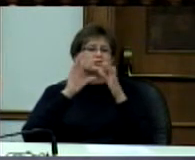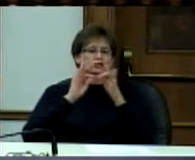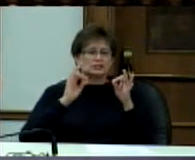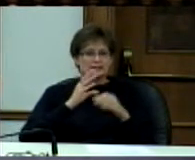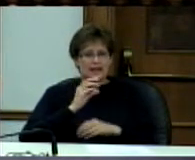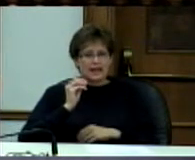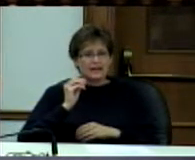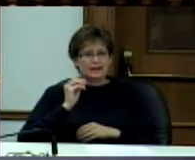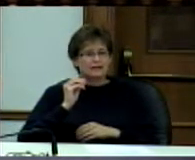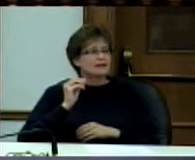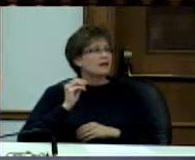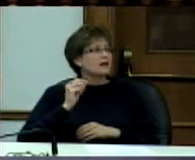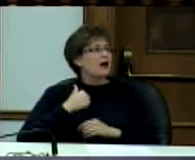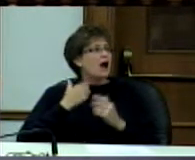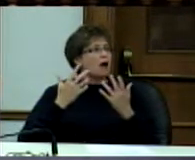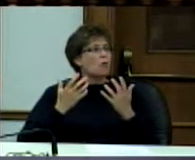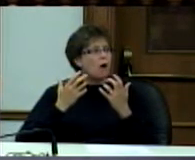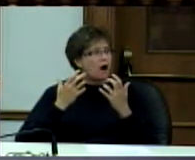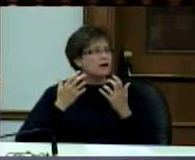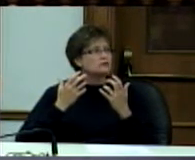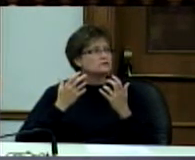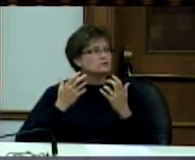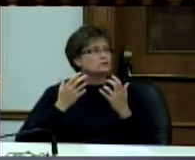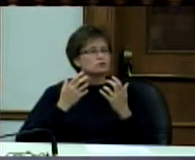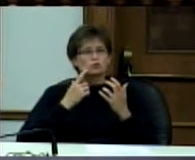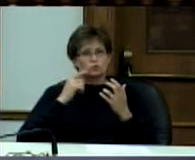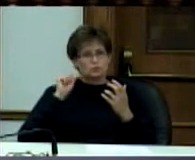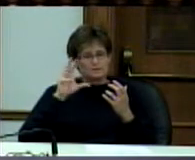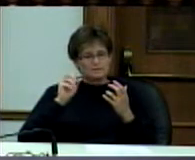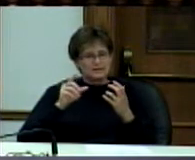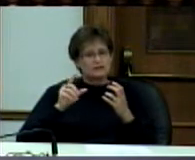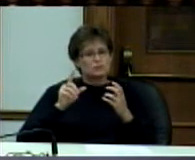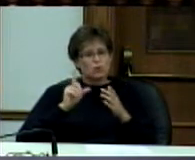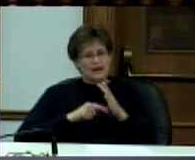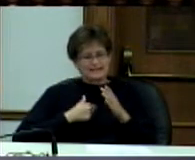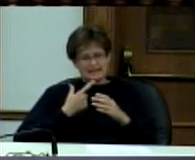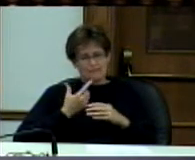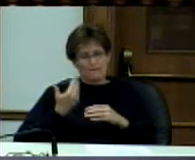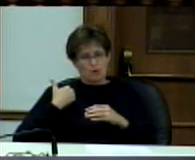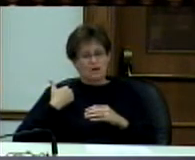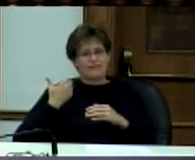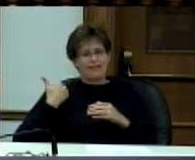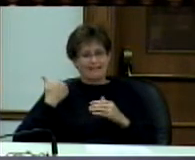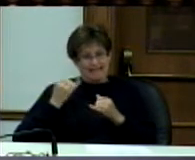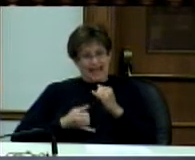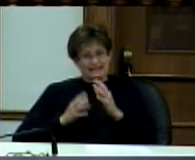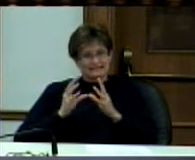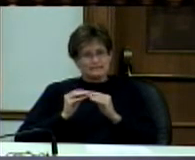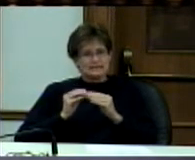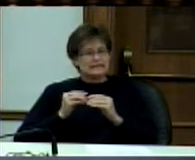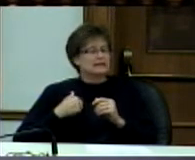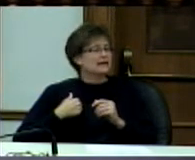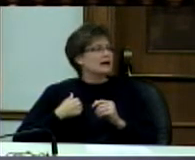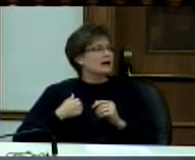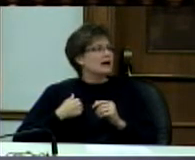brought up. And I would like to repeat what I think I said at the last board meeting, that